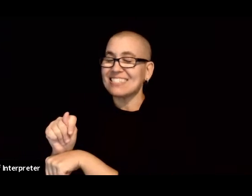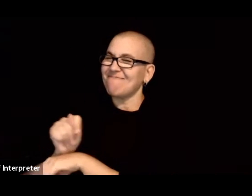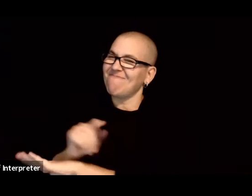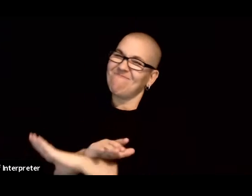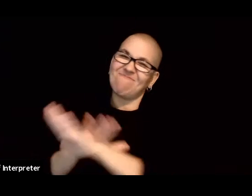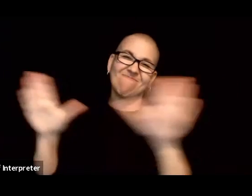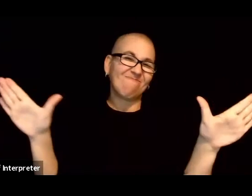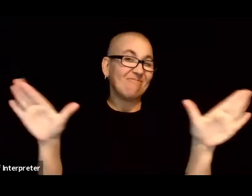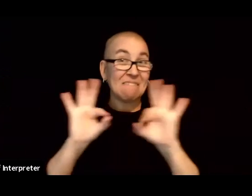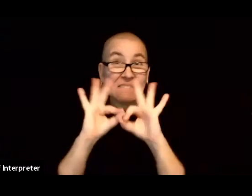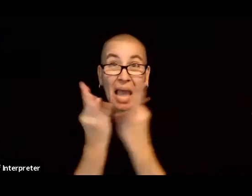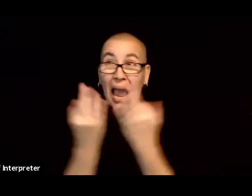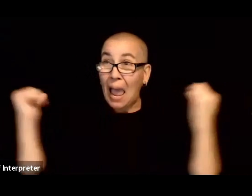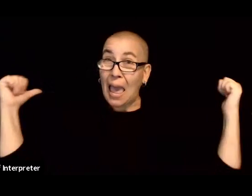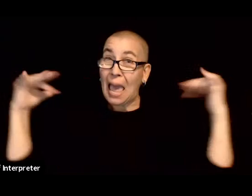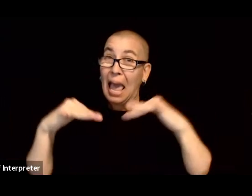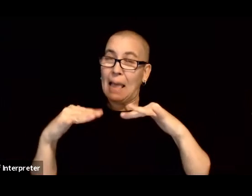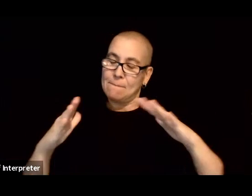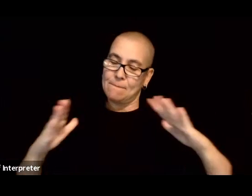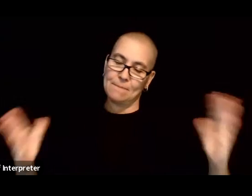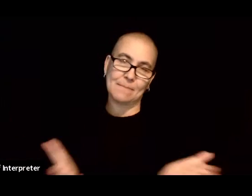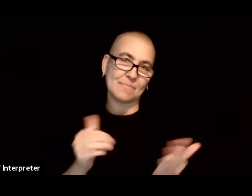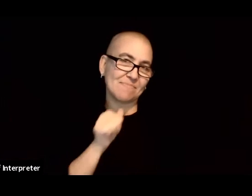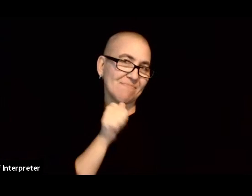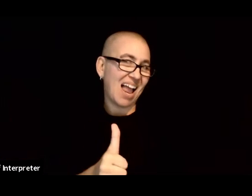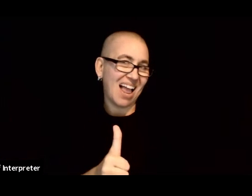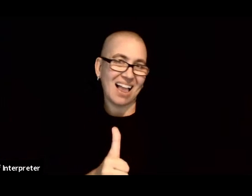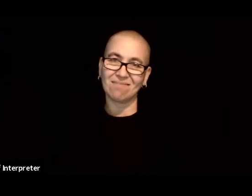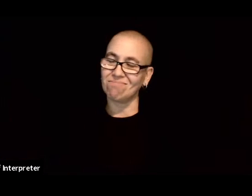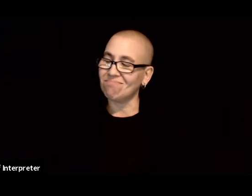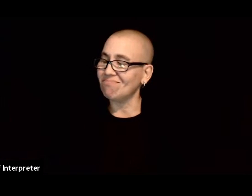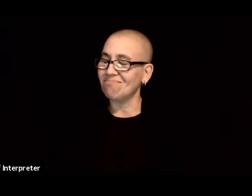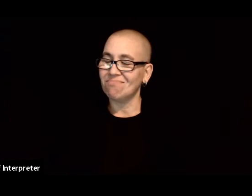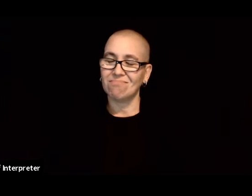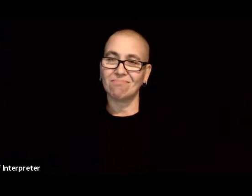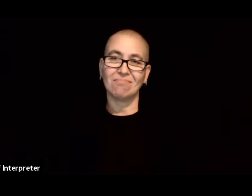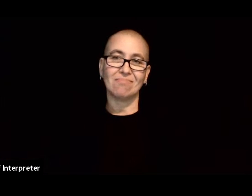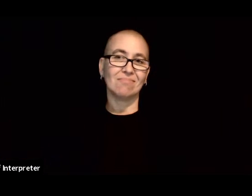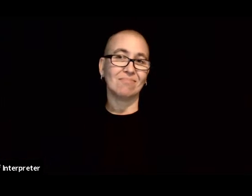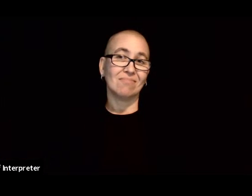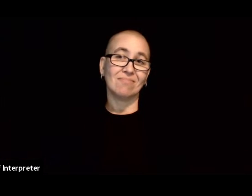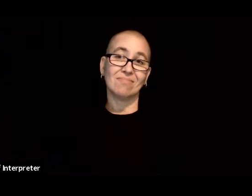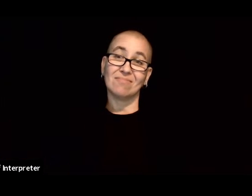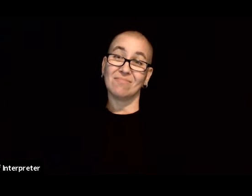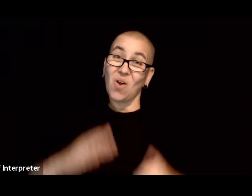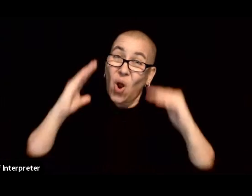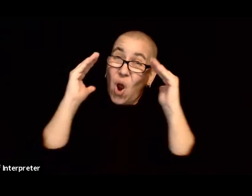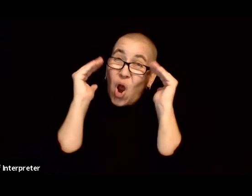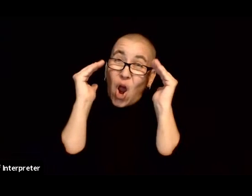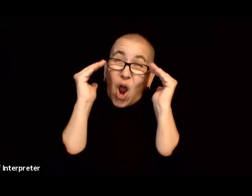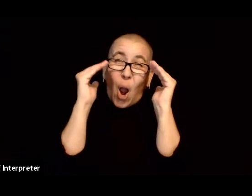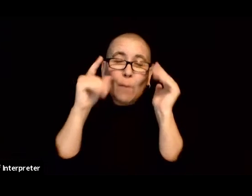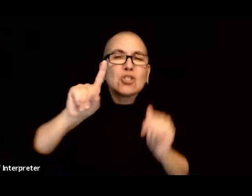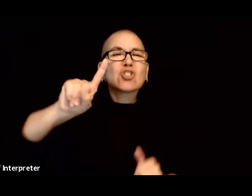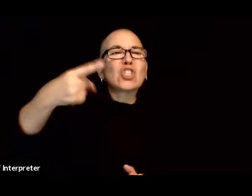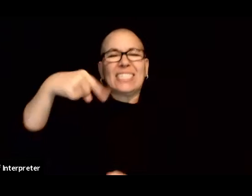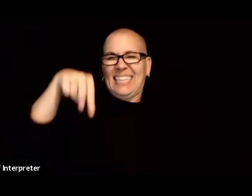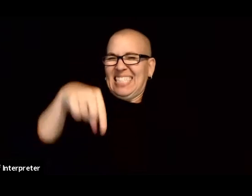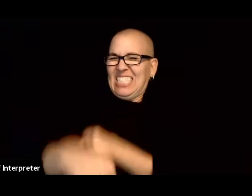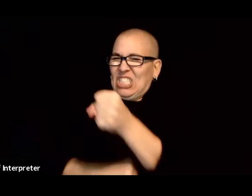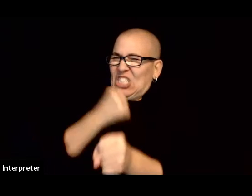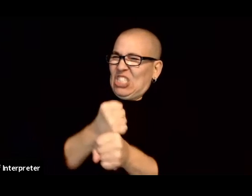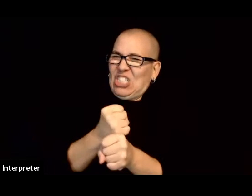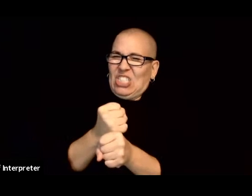past. Hopefully this is the year of this massive disruption will